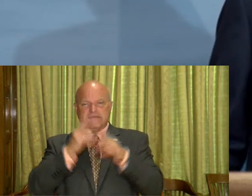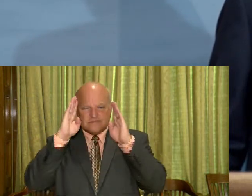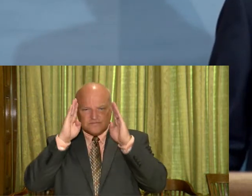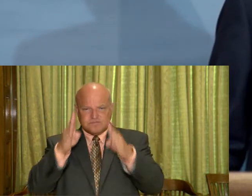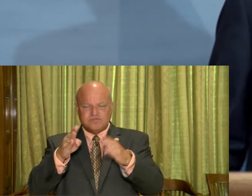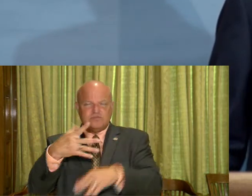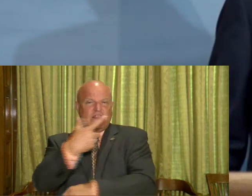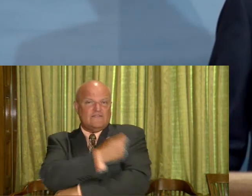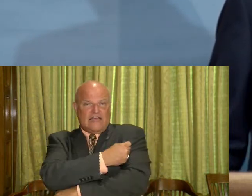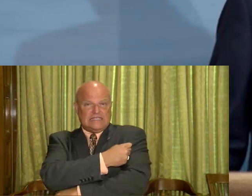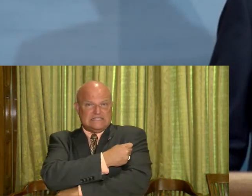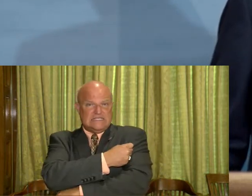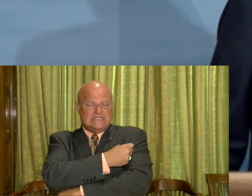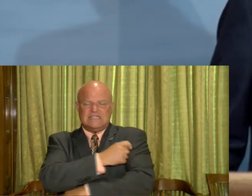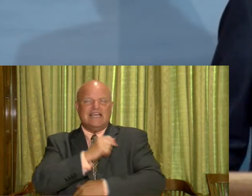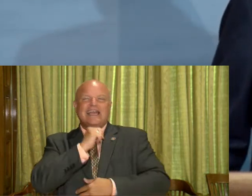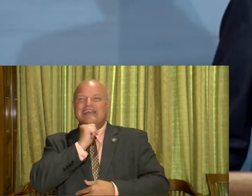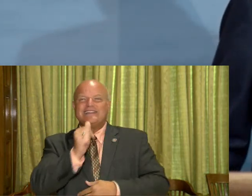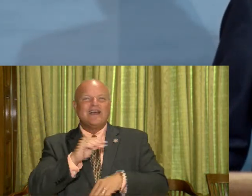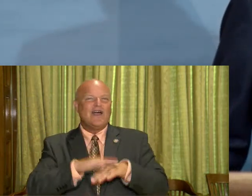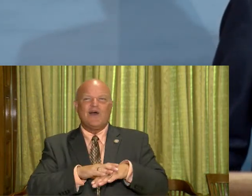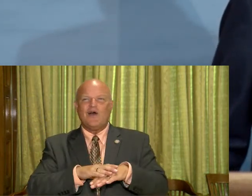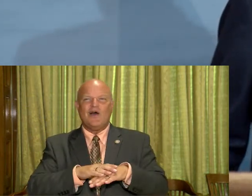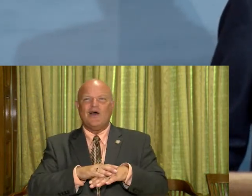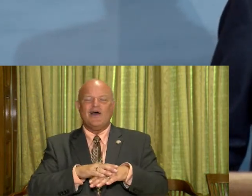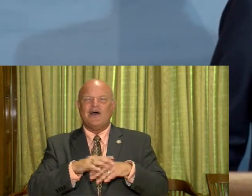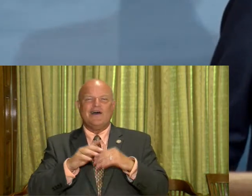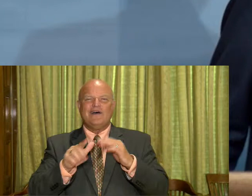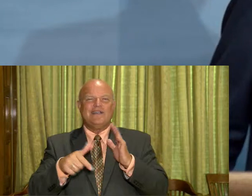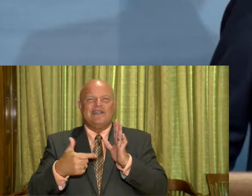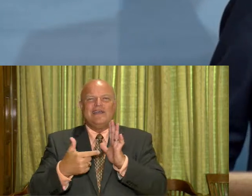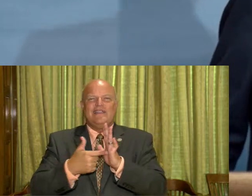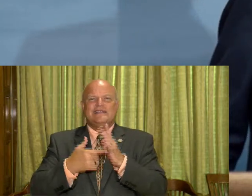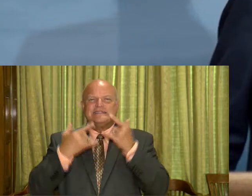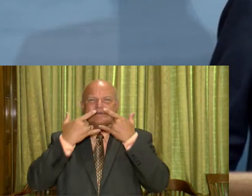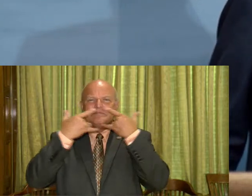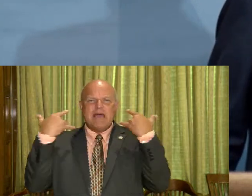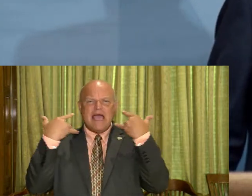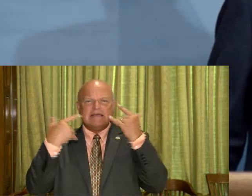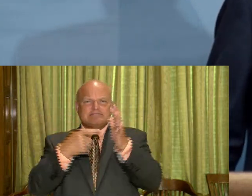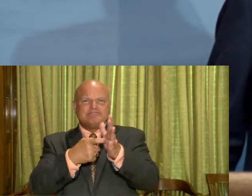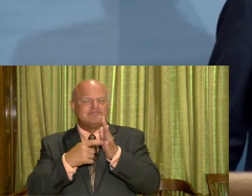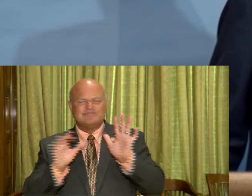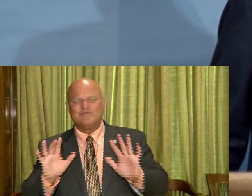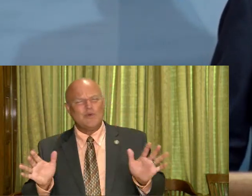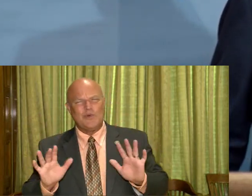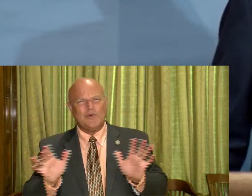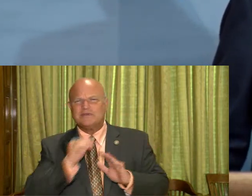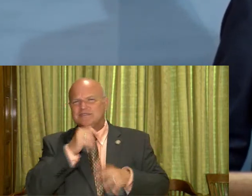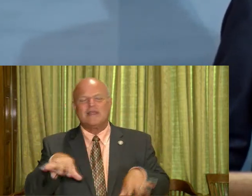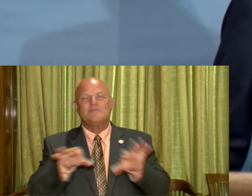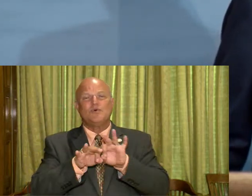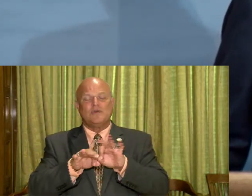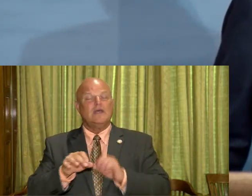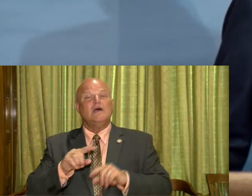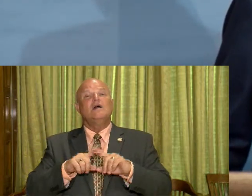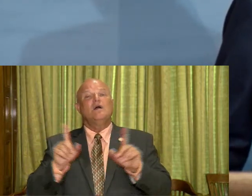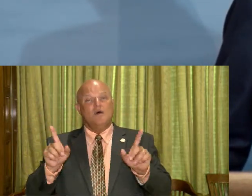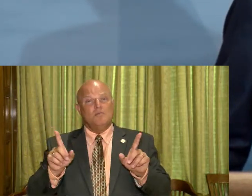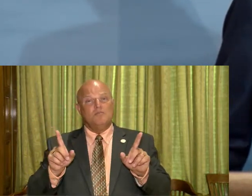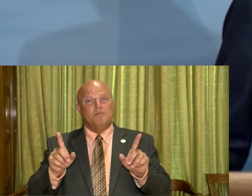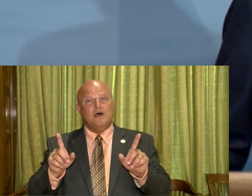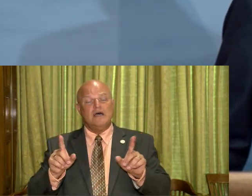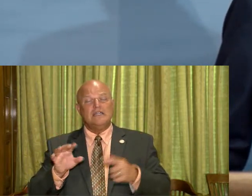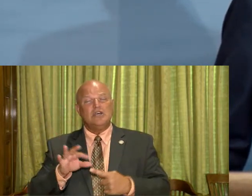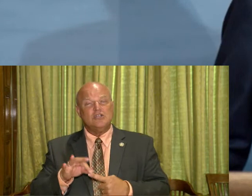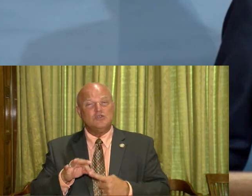the vaccines and not on this mask debate. That really is important. And so, but